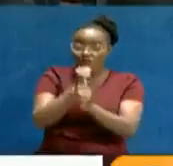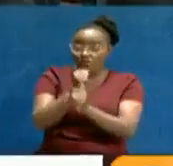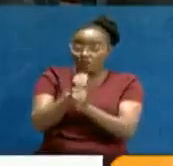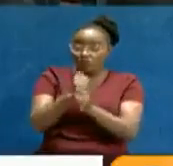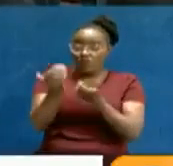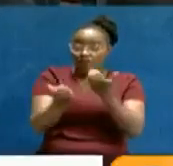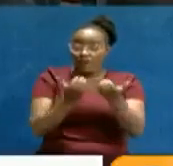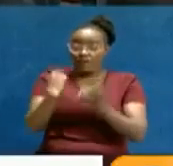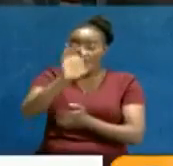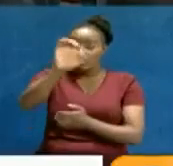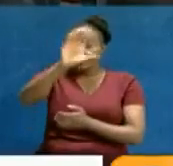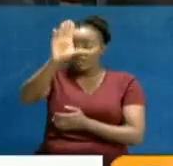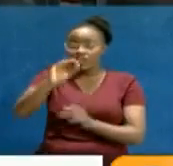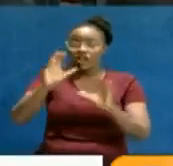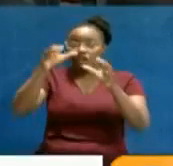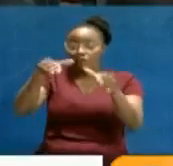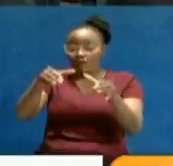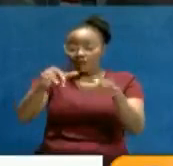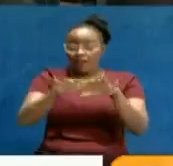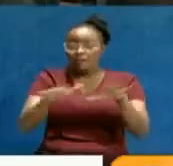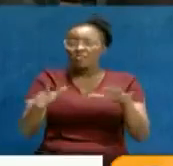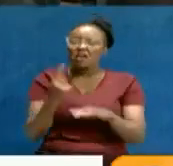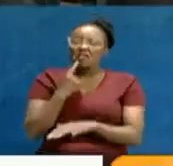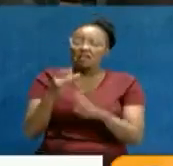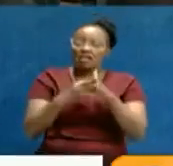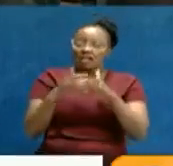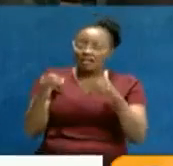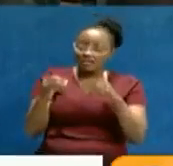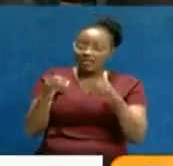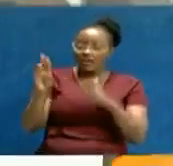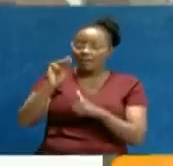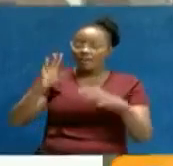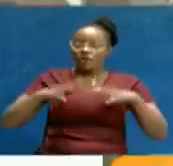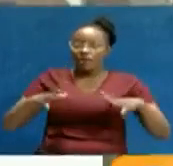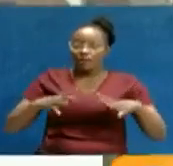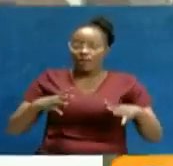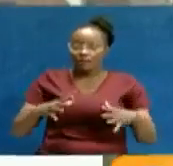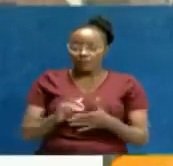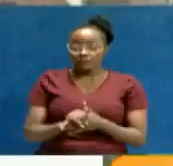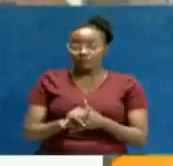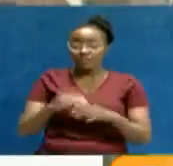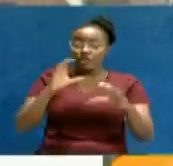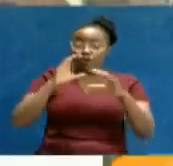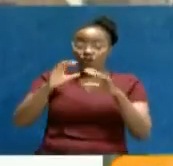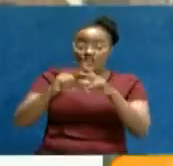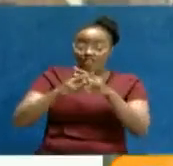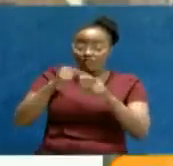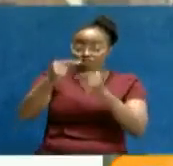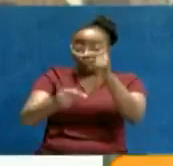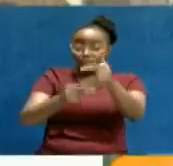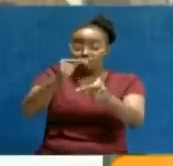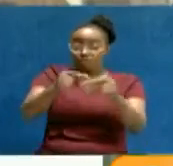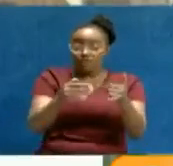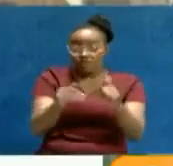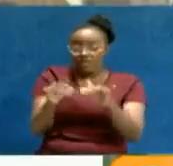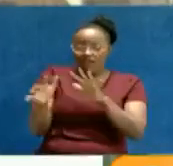business in the East African community, a market of 180 million people. And as conversations begin, the test of